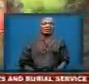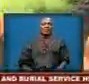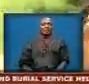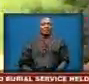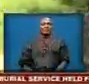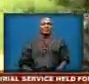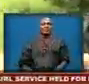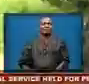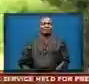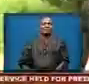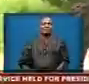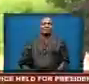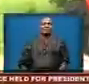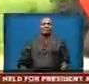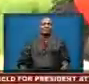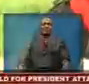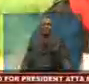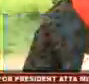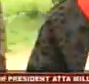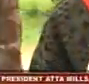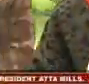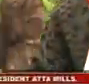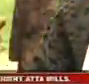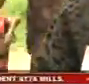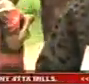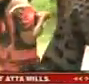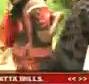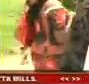Be si be ata me si ekula.